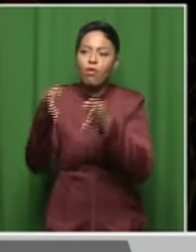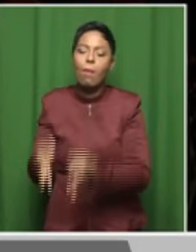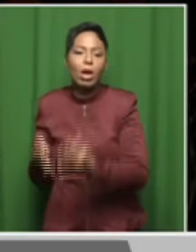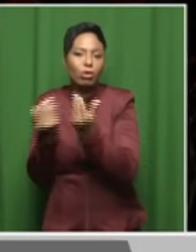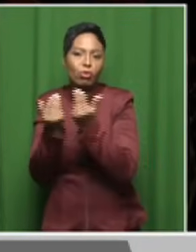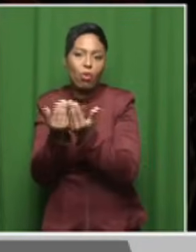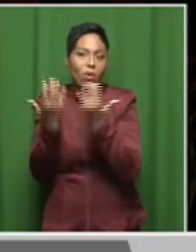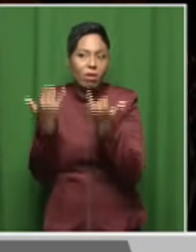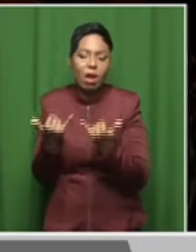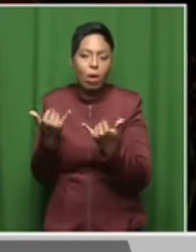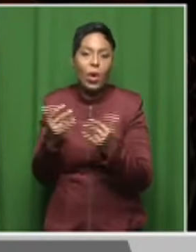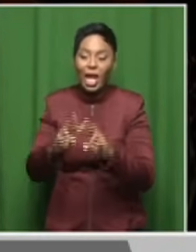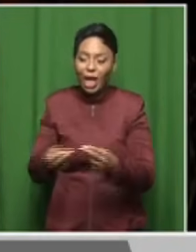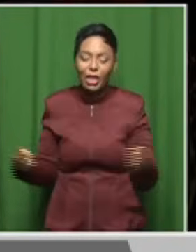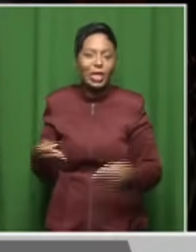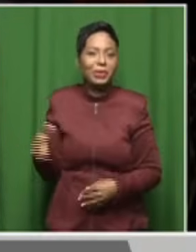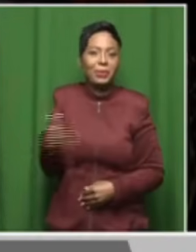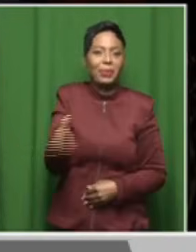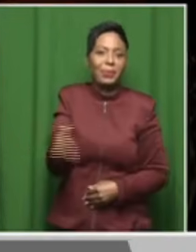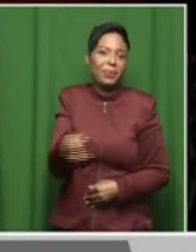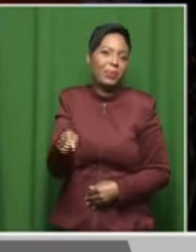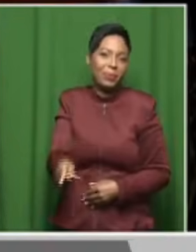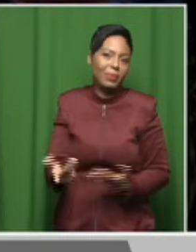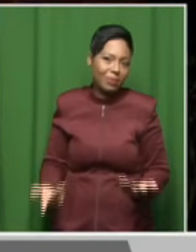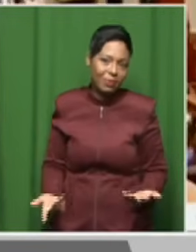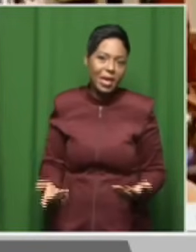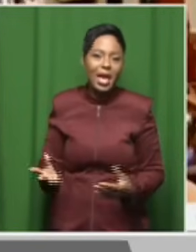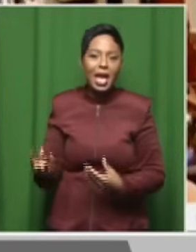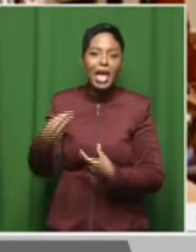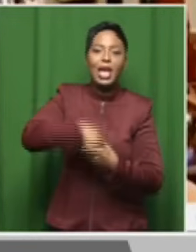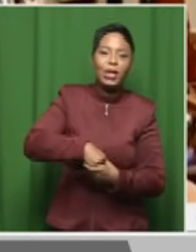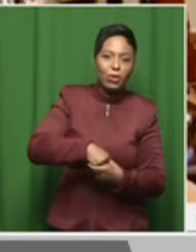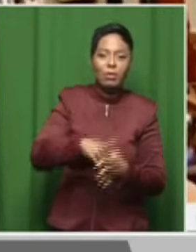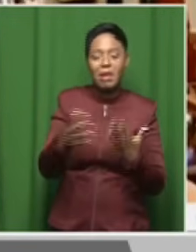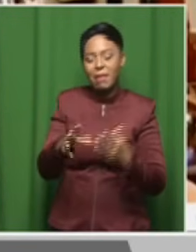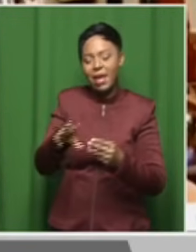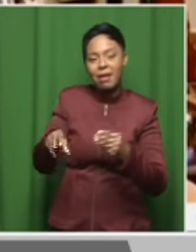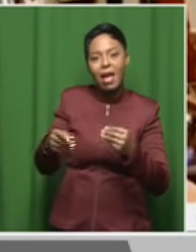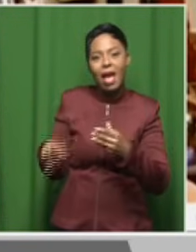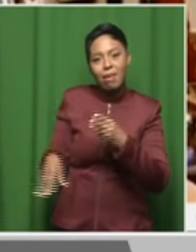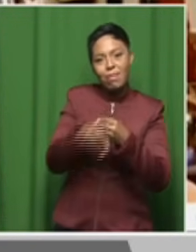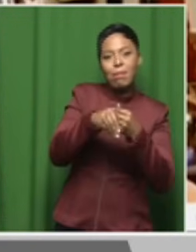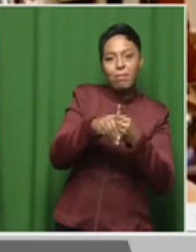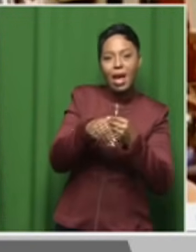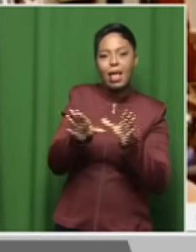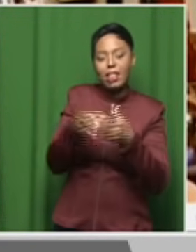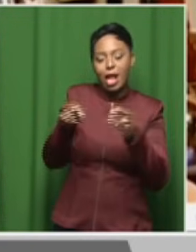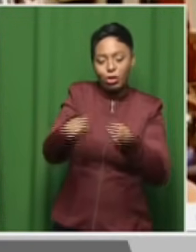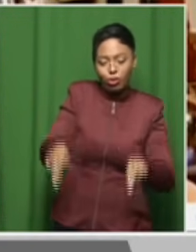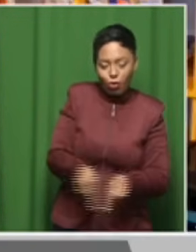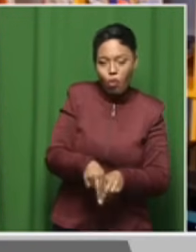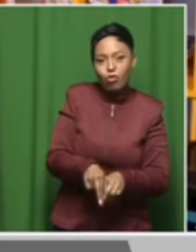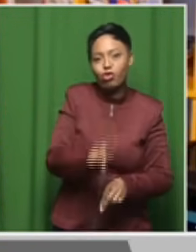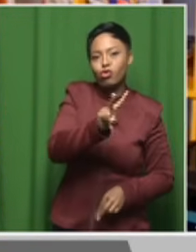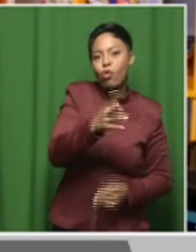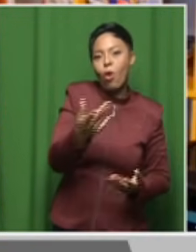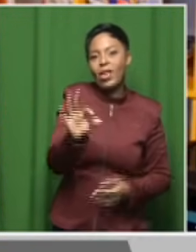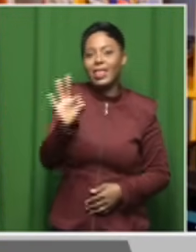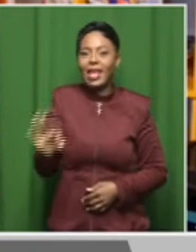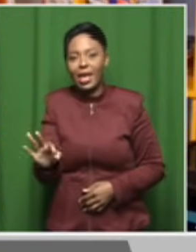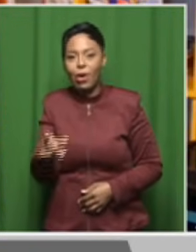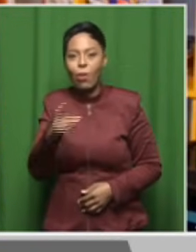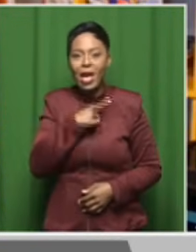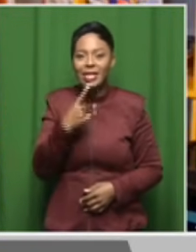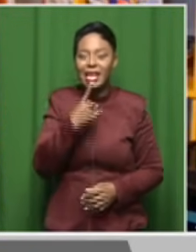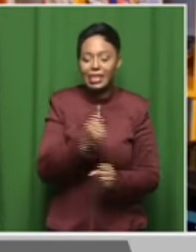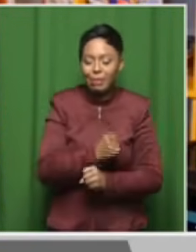have the resources to include an additional classroom or 2 or 3. in their limited offering, in the limited space